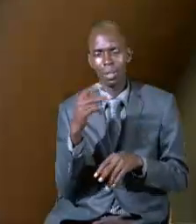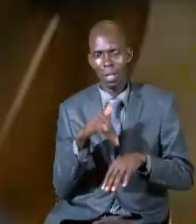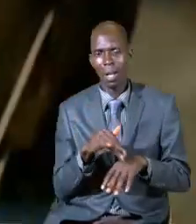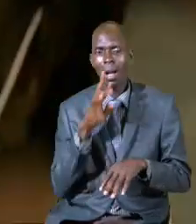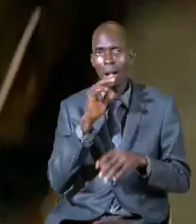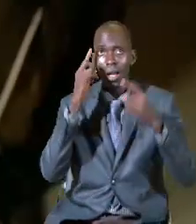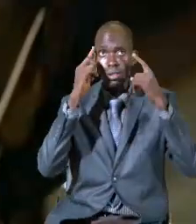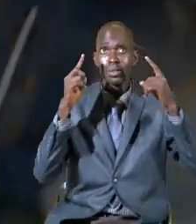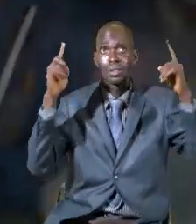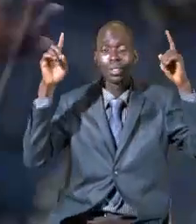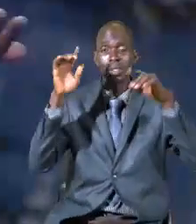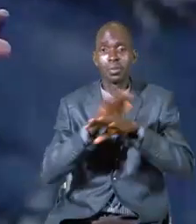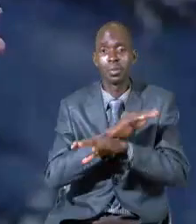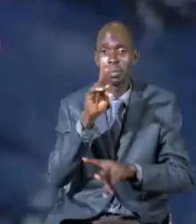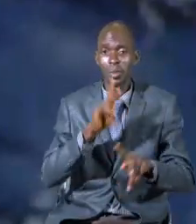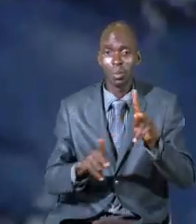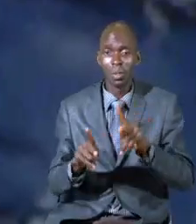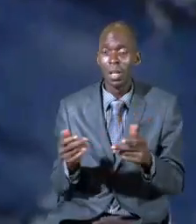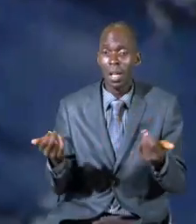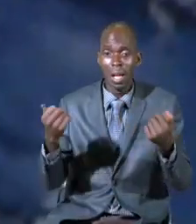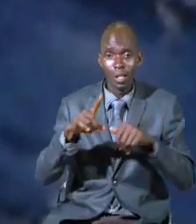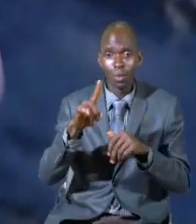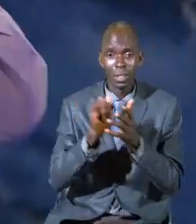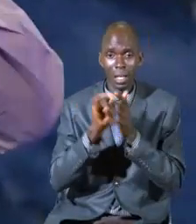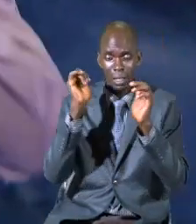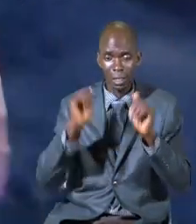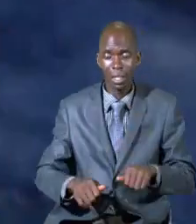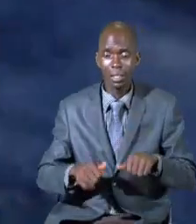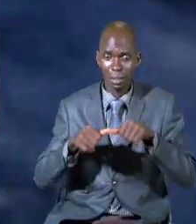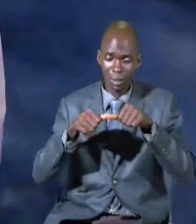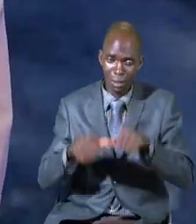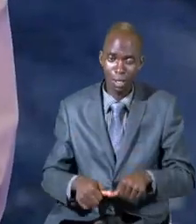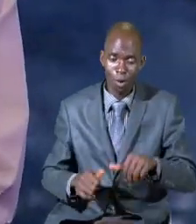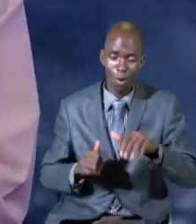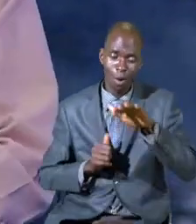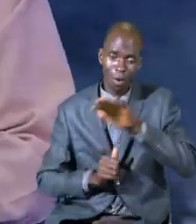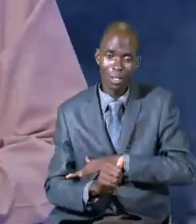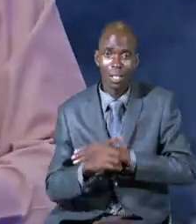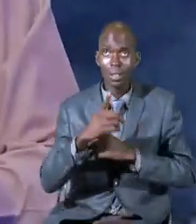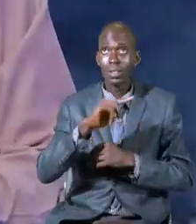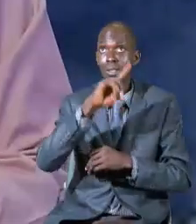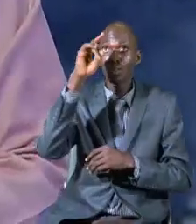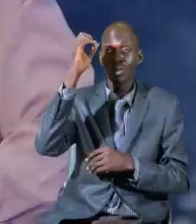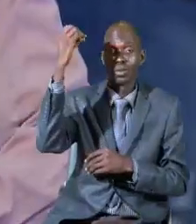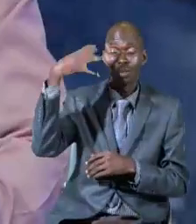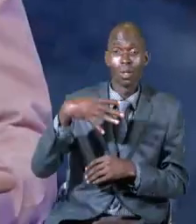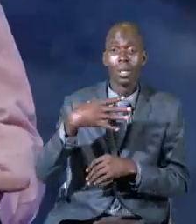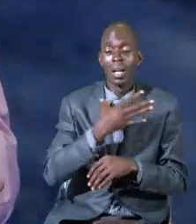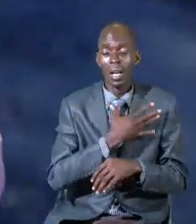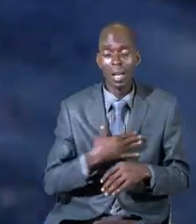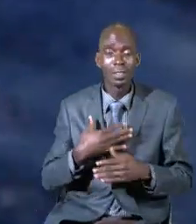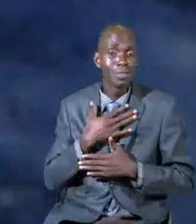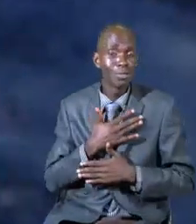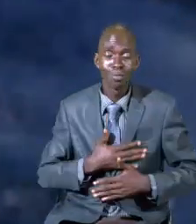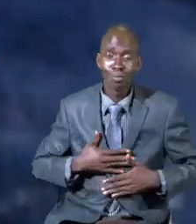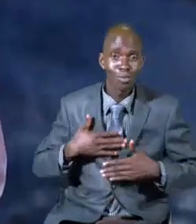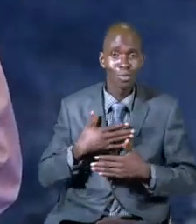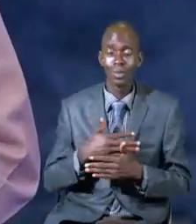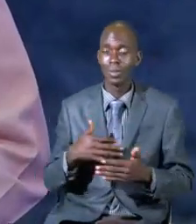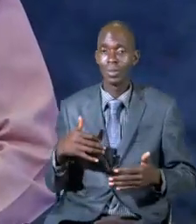sun like that and not even show it and enjoy it, you know, that's perseverance. You're not fainting, you